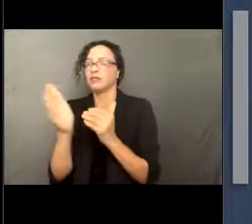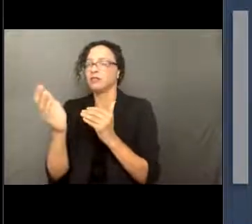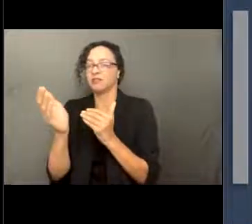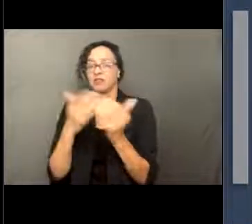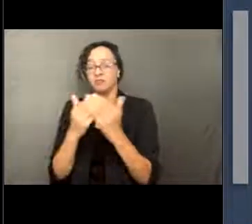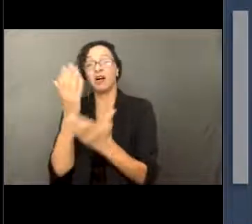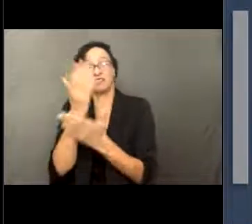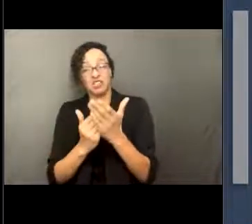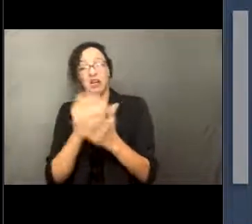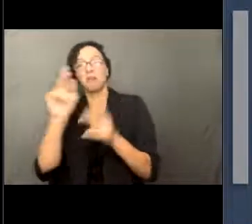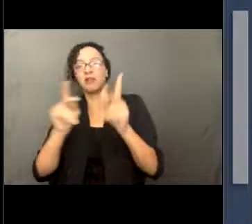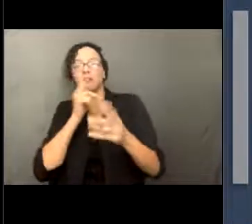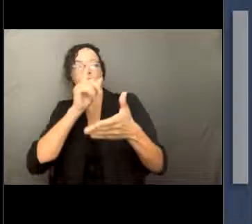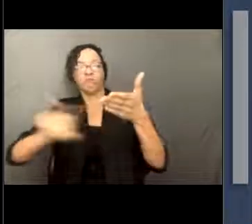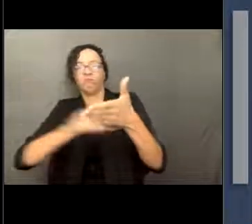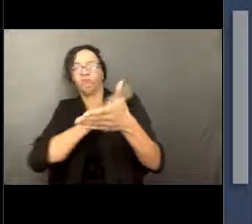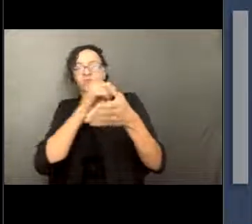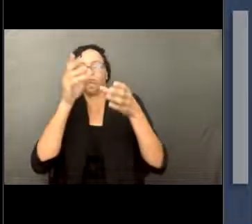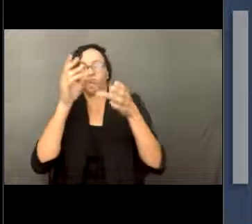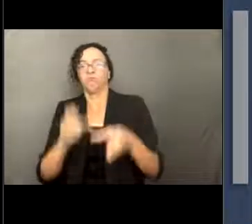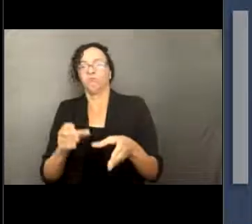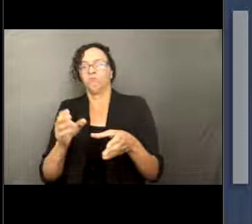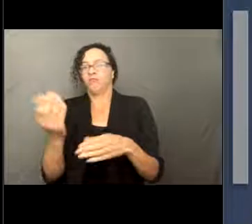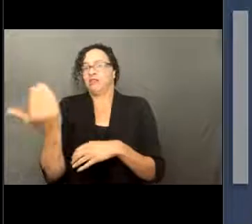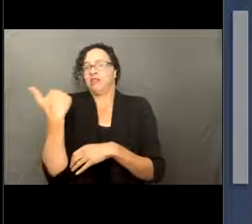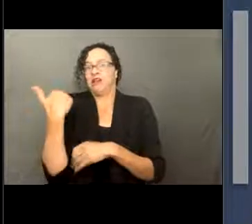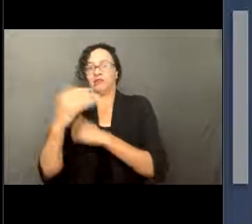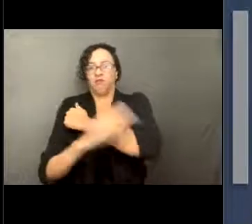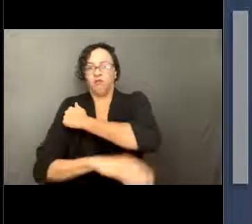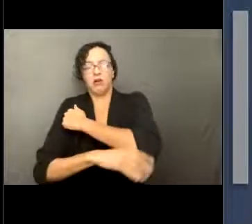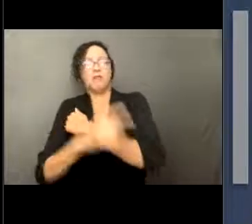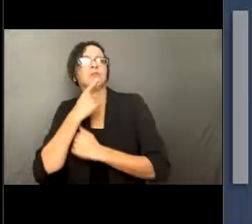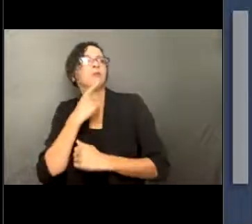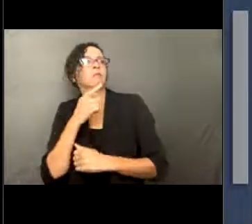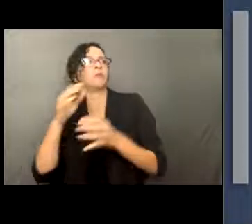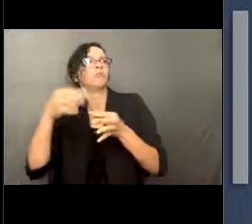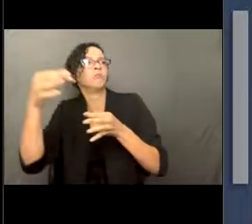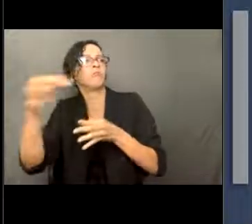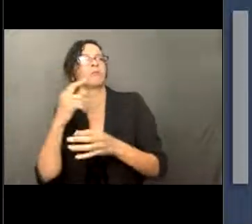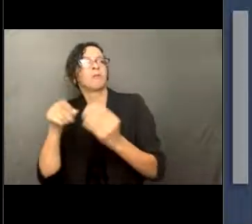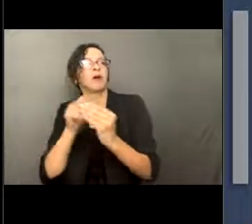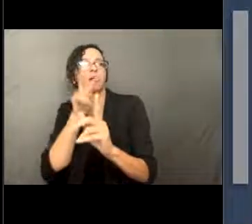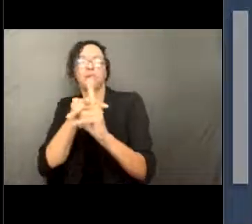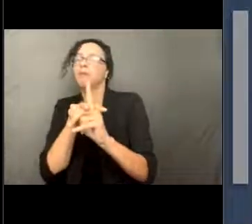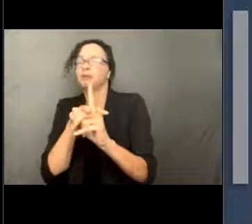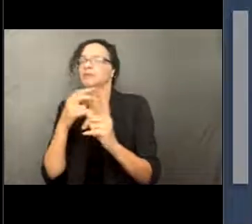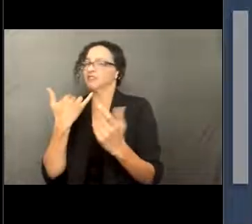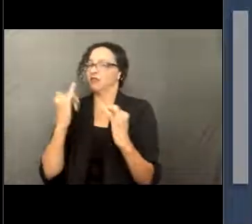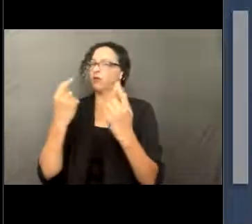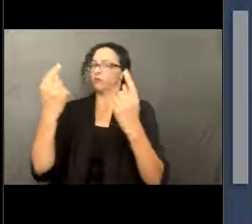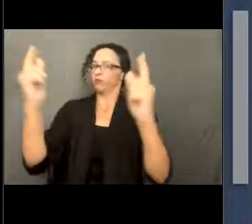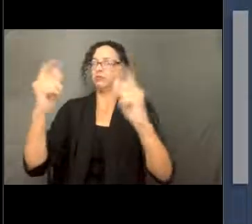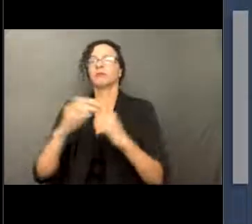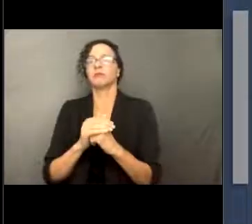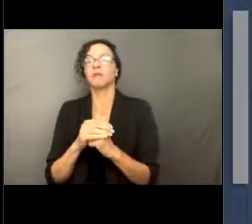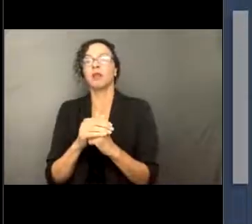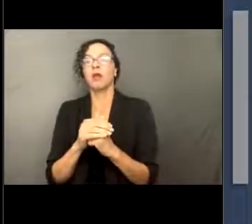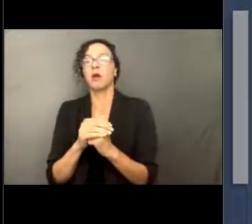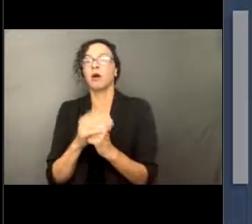last fall about our commitment to implementing these new policies. We're also making a lot of progress on